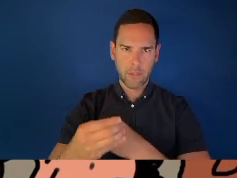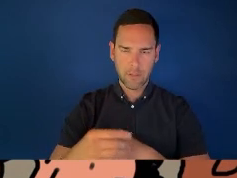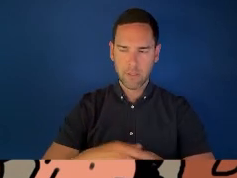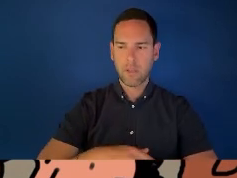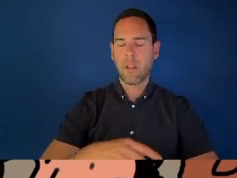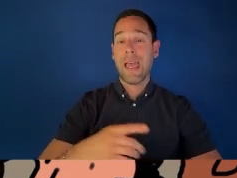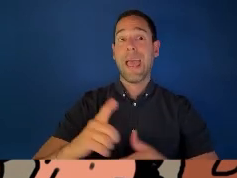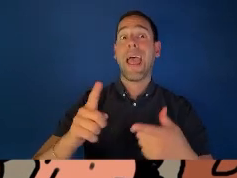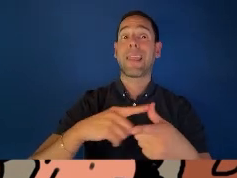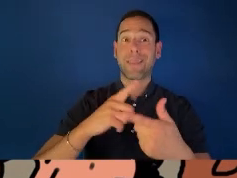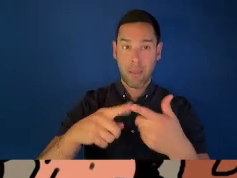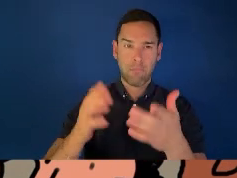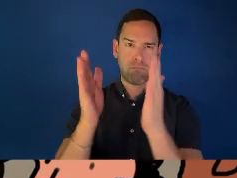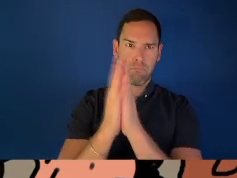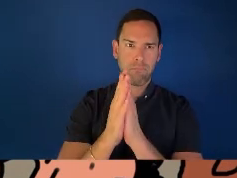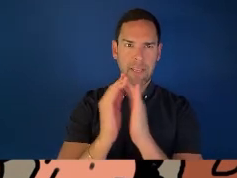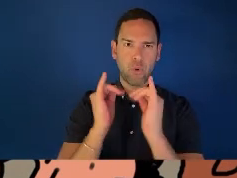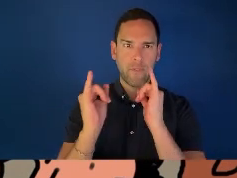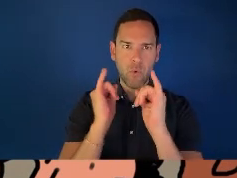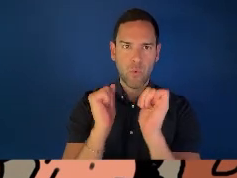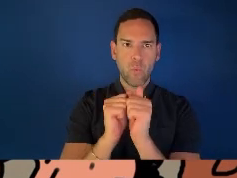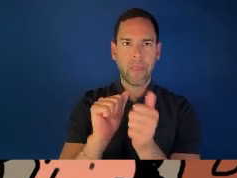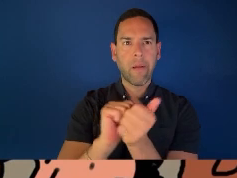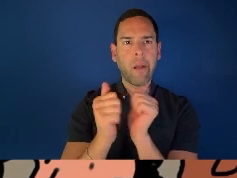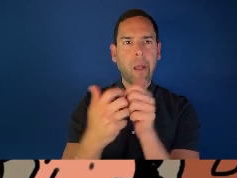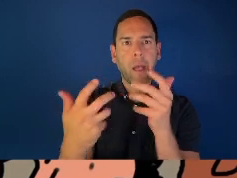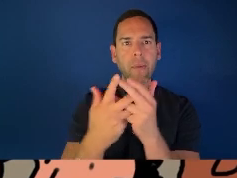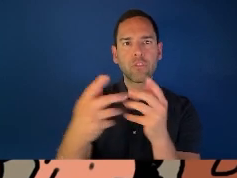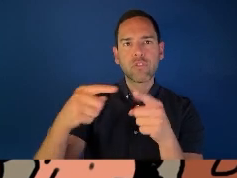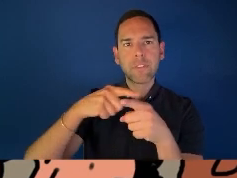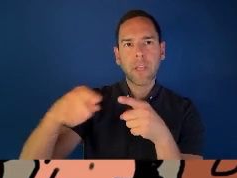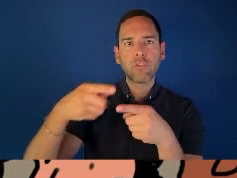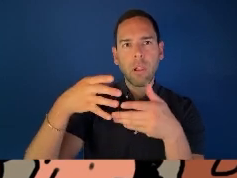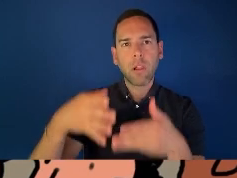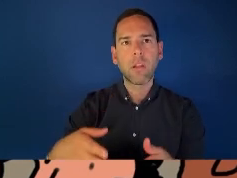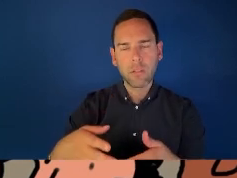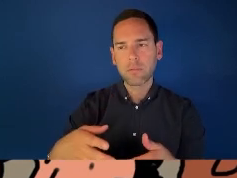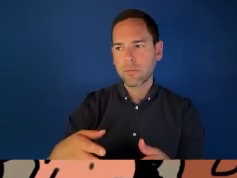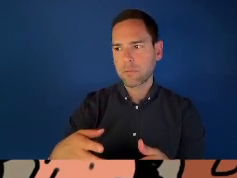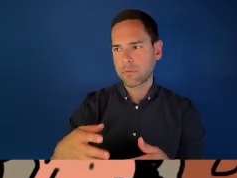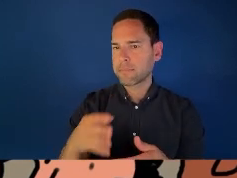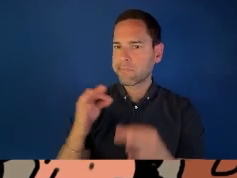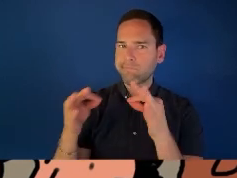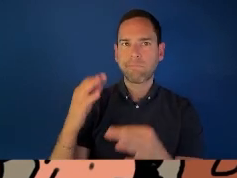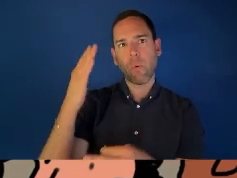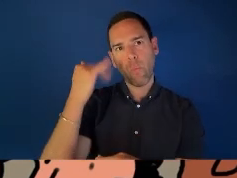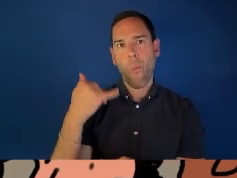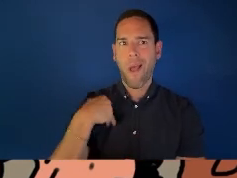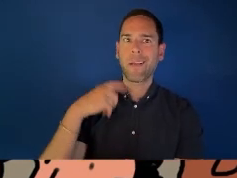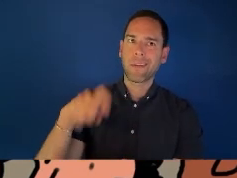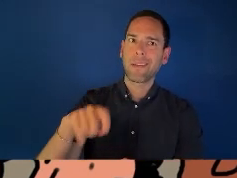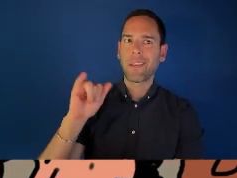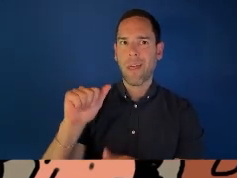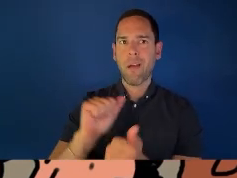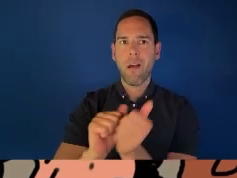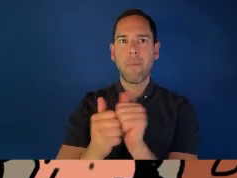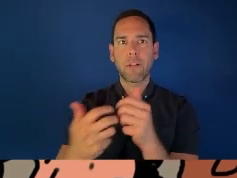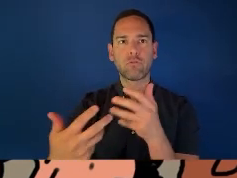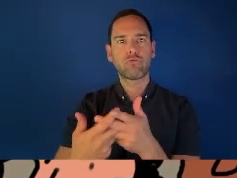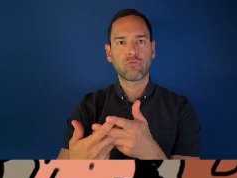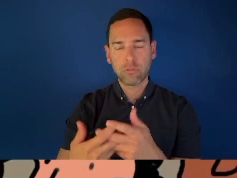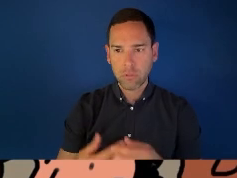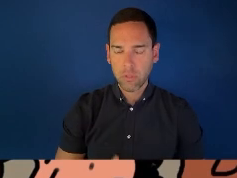yes, okay. And sometimes they just say no. I've had a lot of friends who have tried to